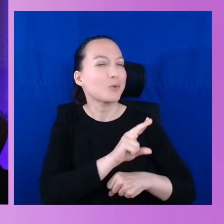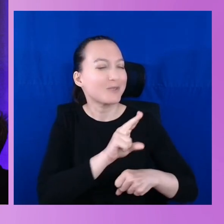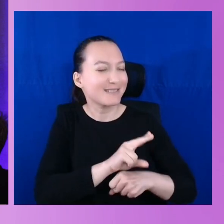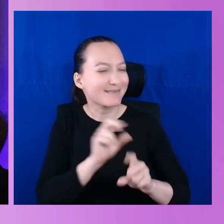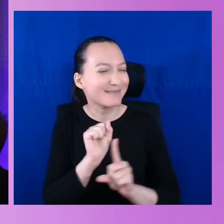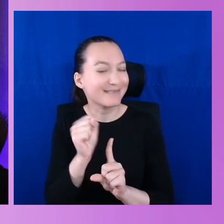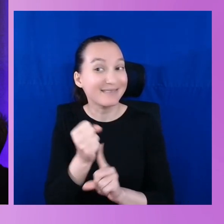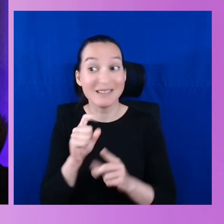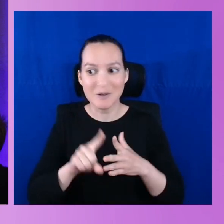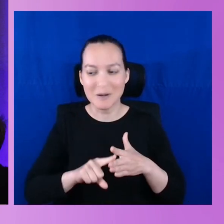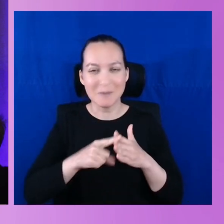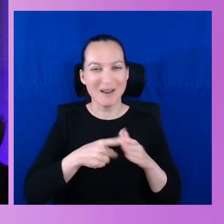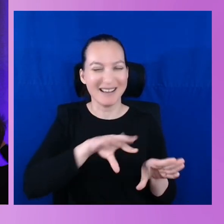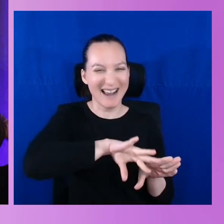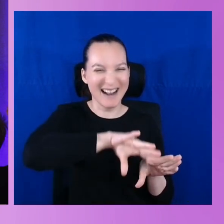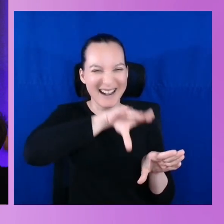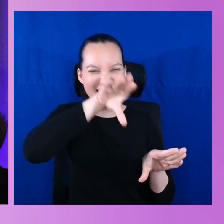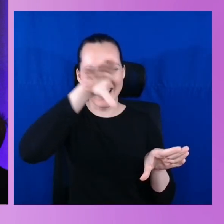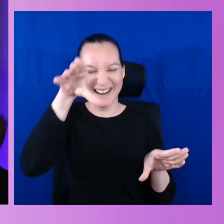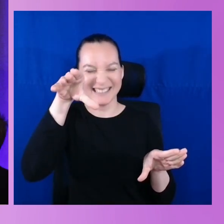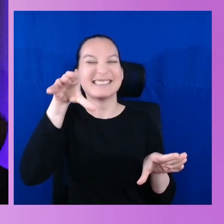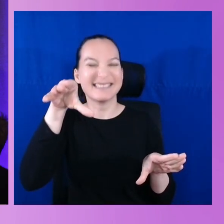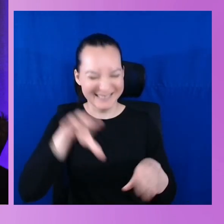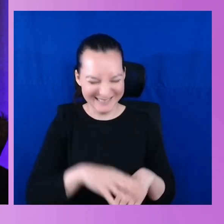of the curve. Yes. Yes.